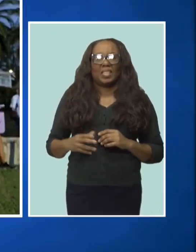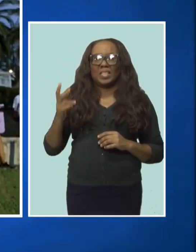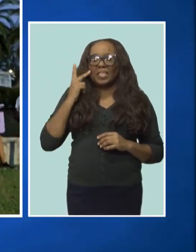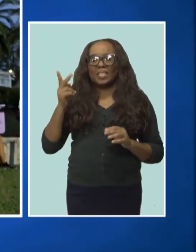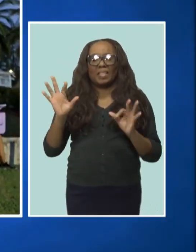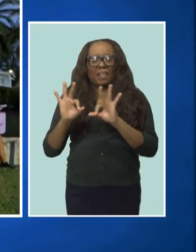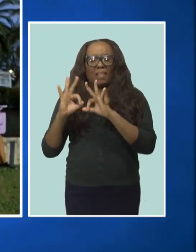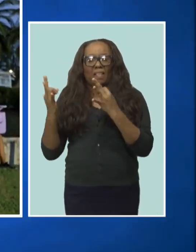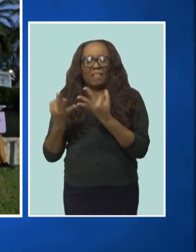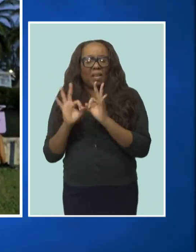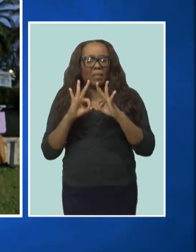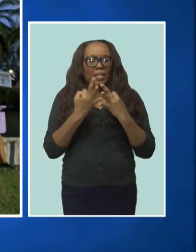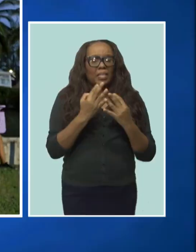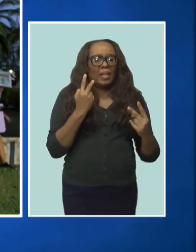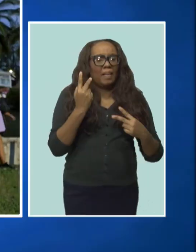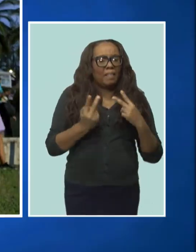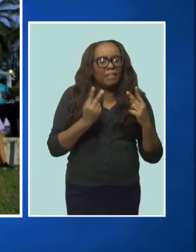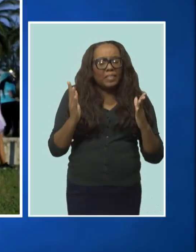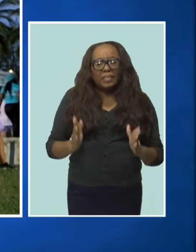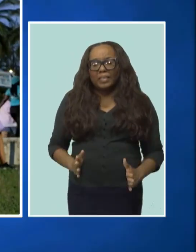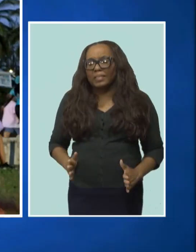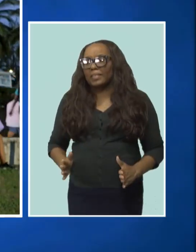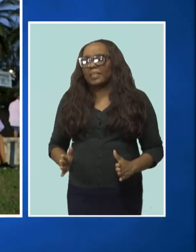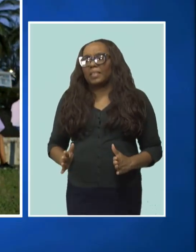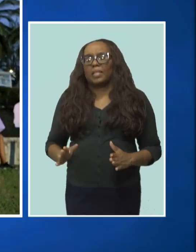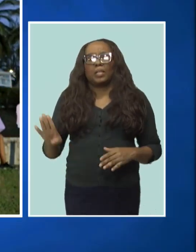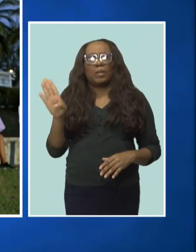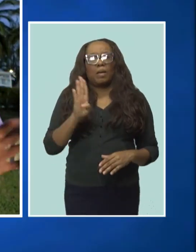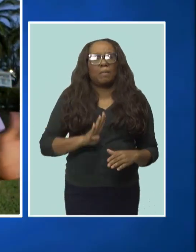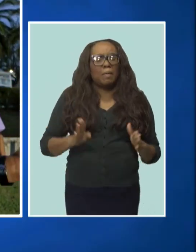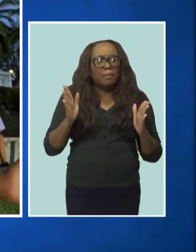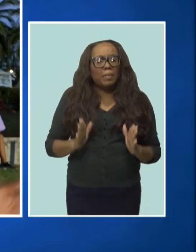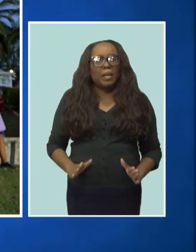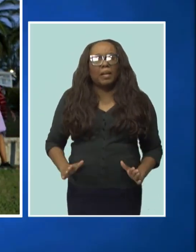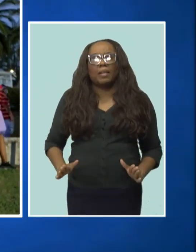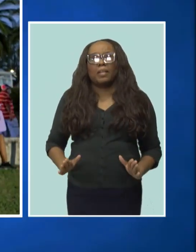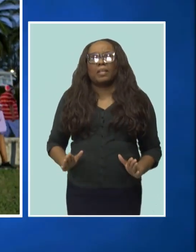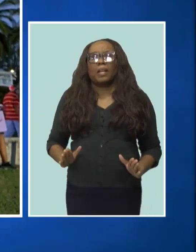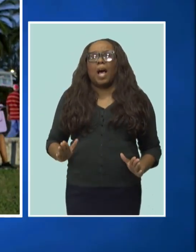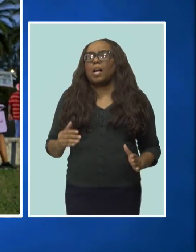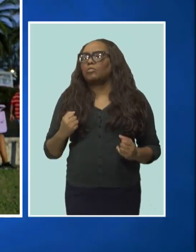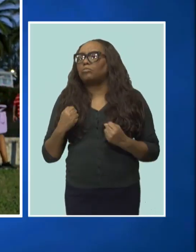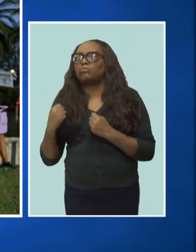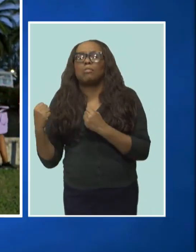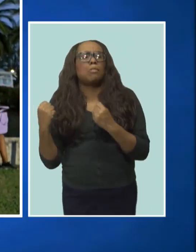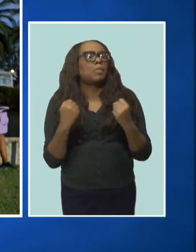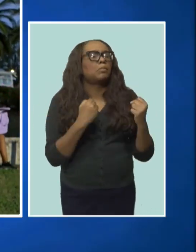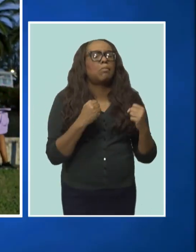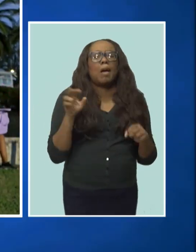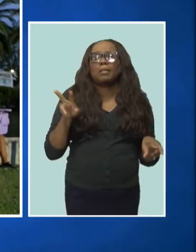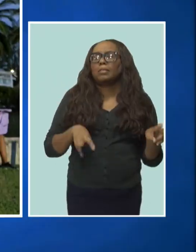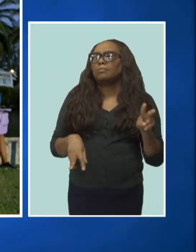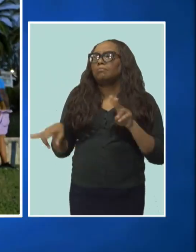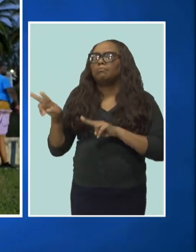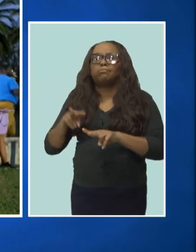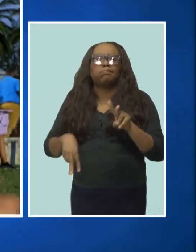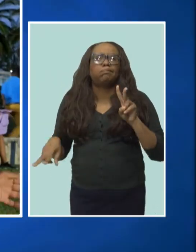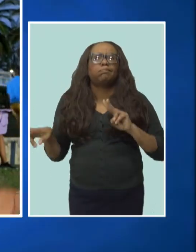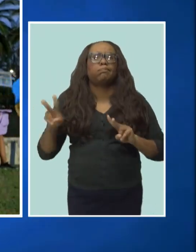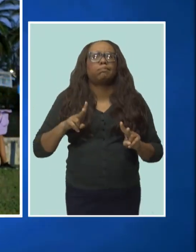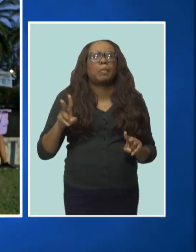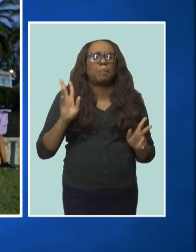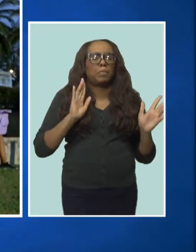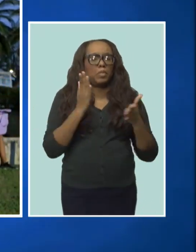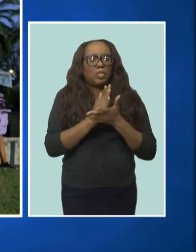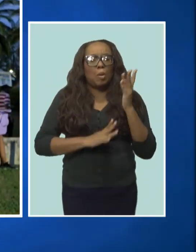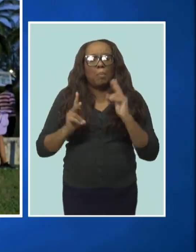families, visitors to the island, and locals from the area passing right through, taking the trek up to Hillcrest and walking. And